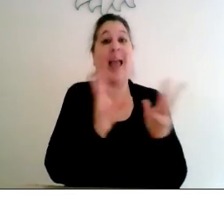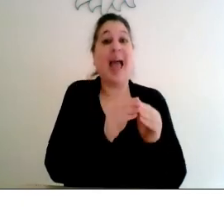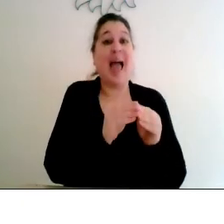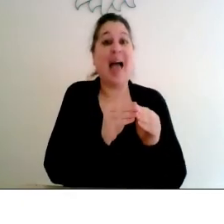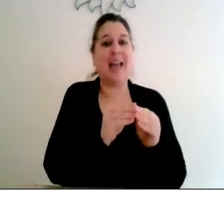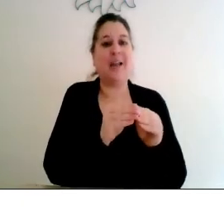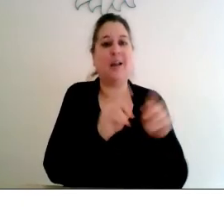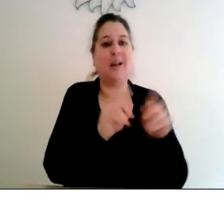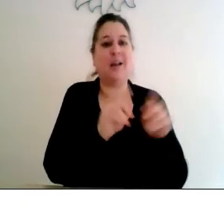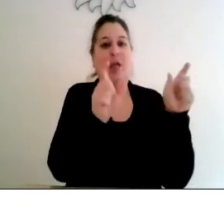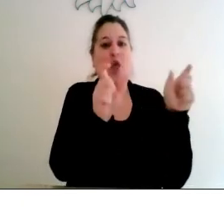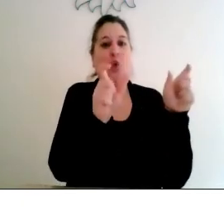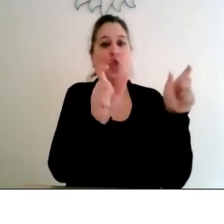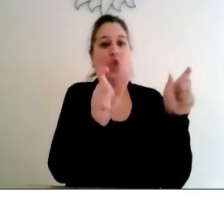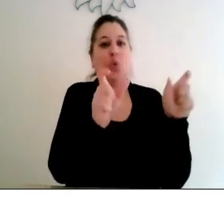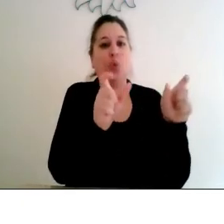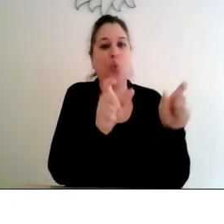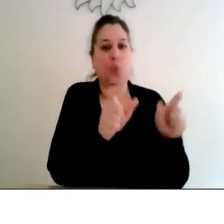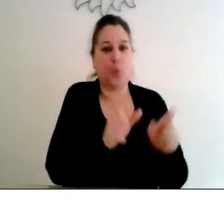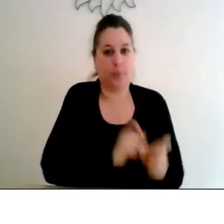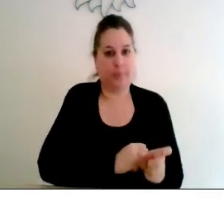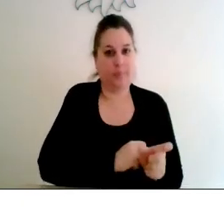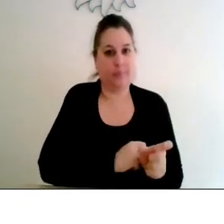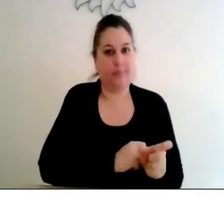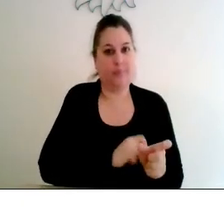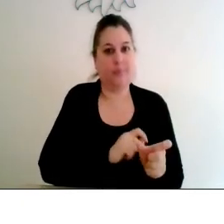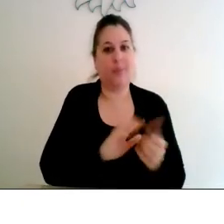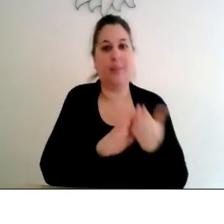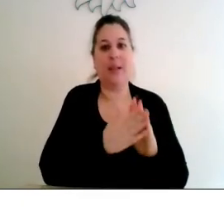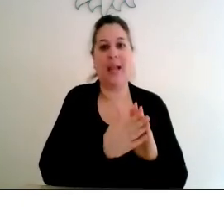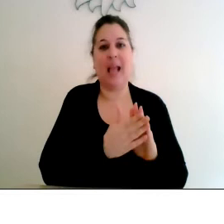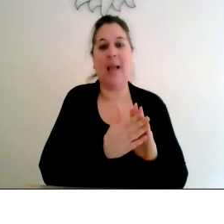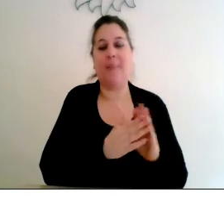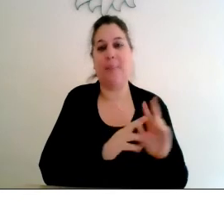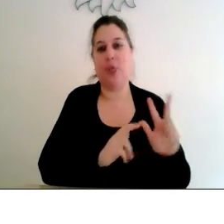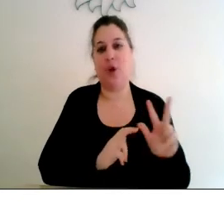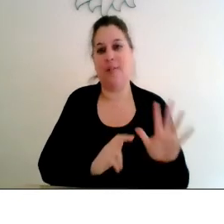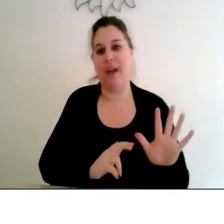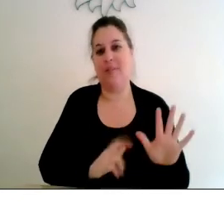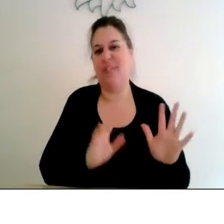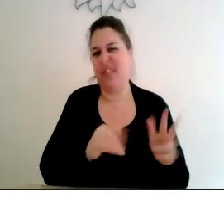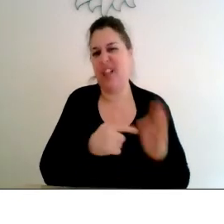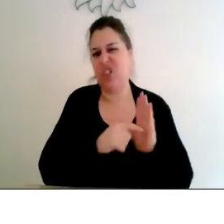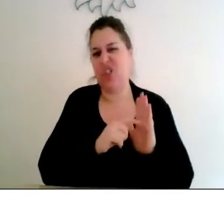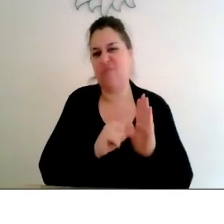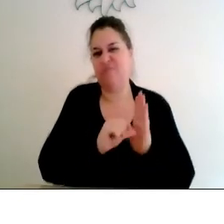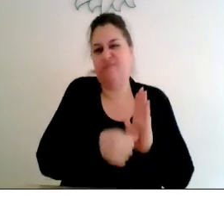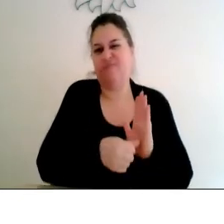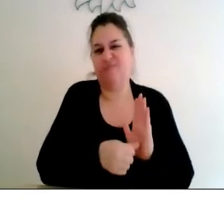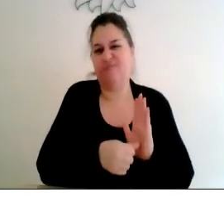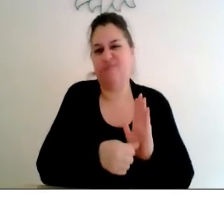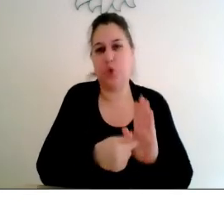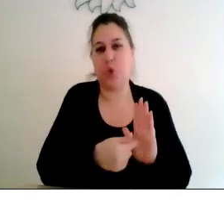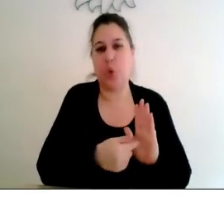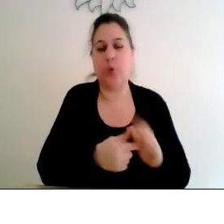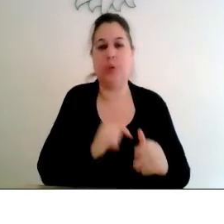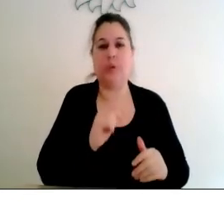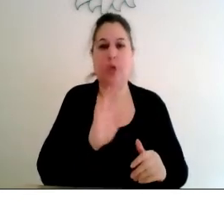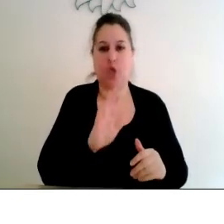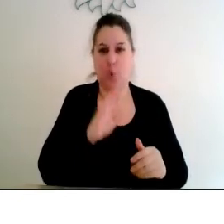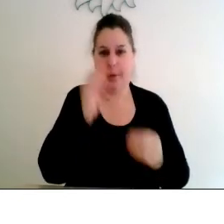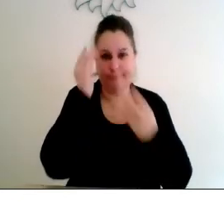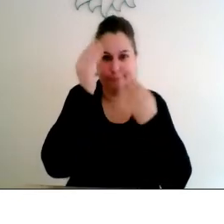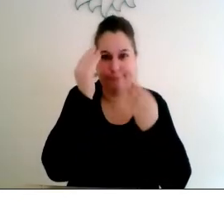shows what step you took. Okay, all right. Now we have 35 minus 16. This is just one